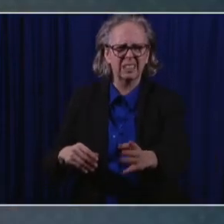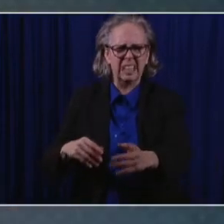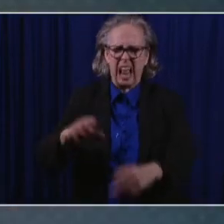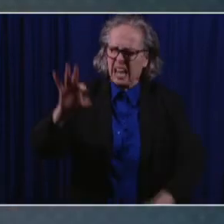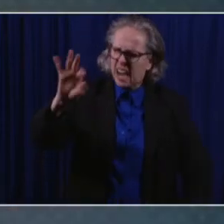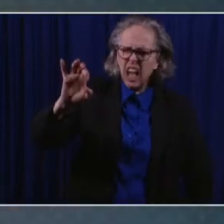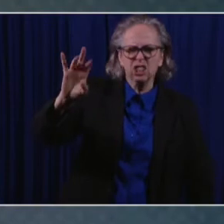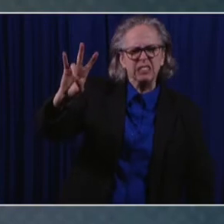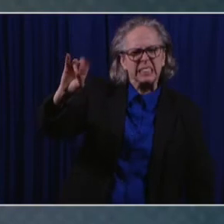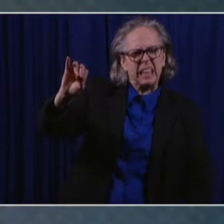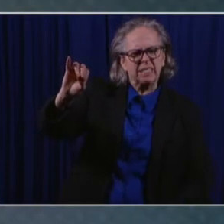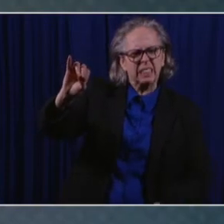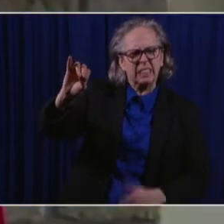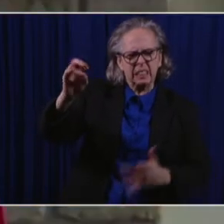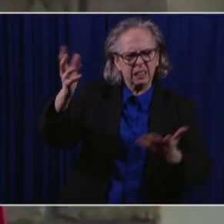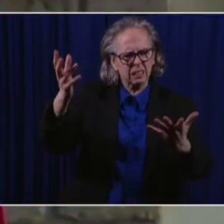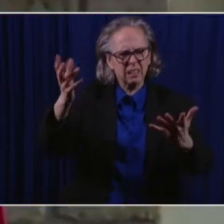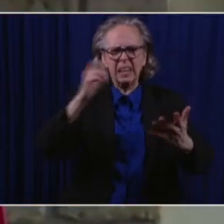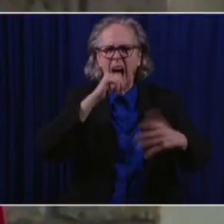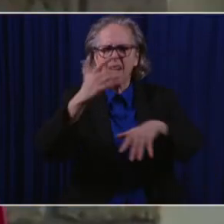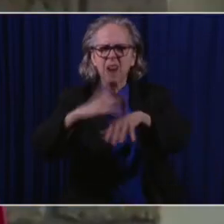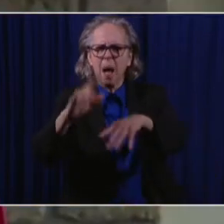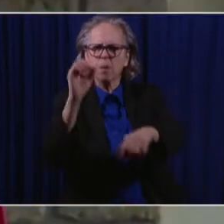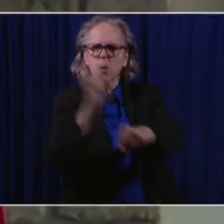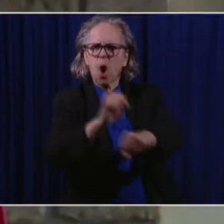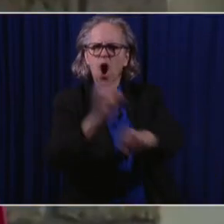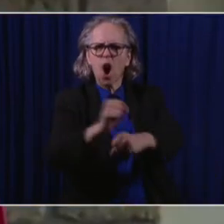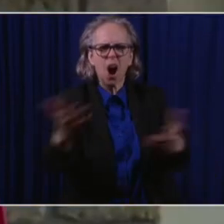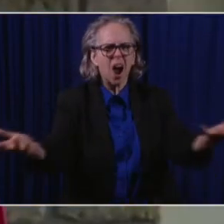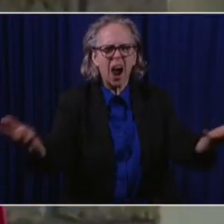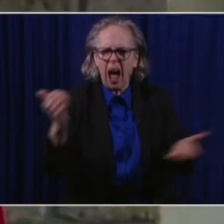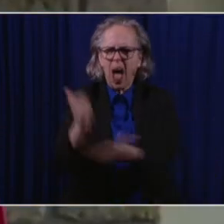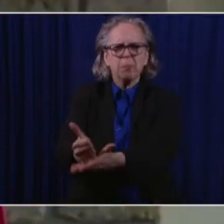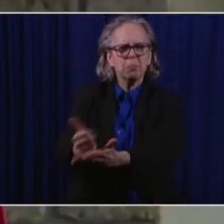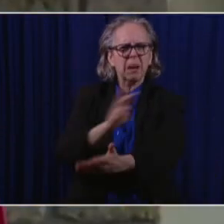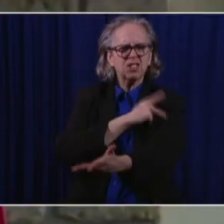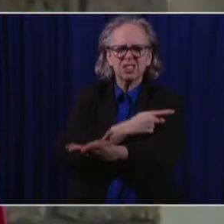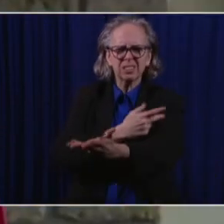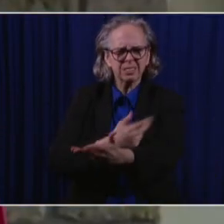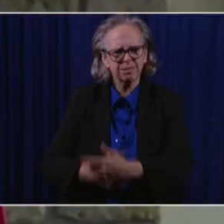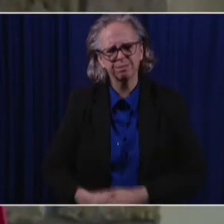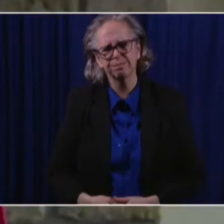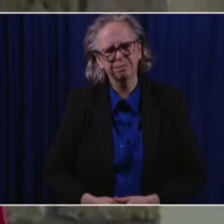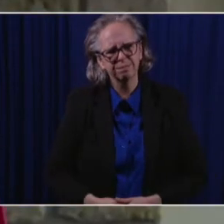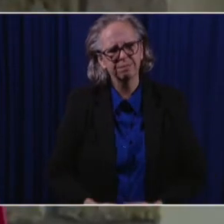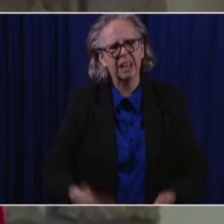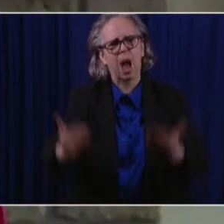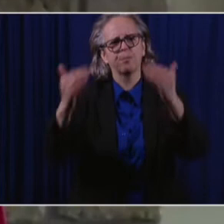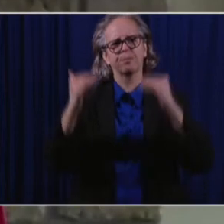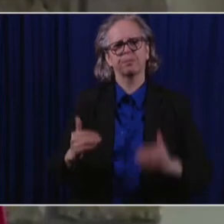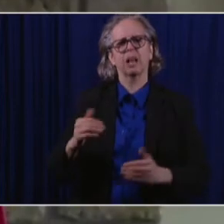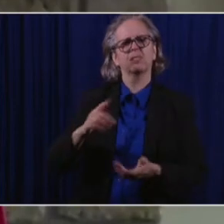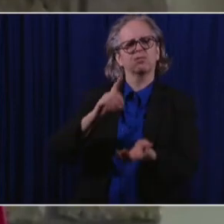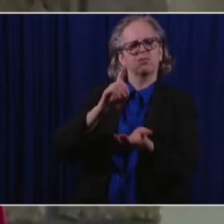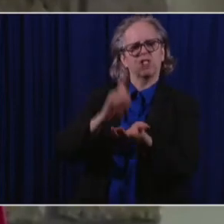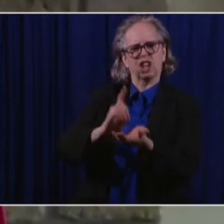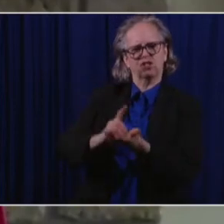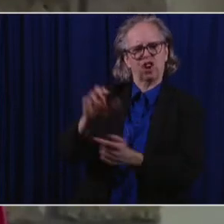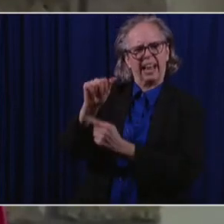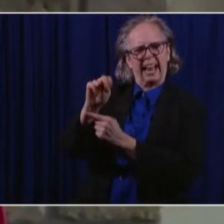Okay. Let's turn to Andy Thomas, Ohio State University Wexner Medical